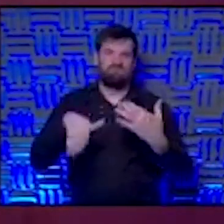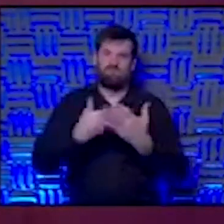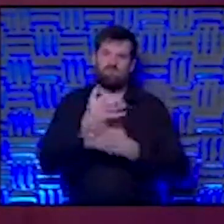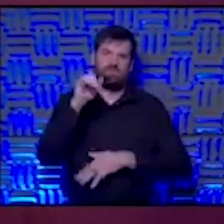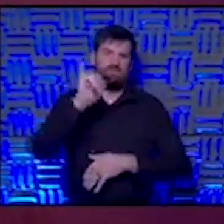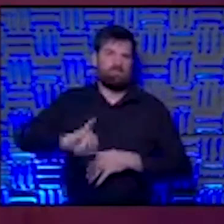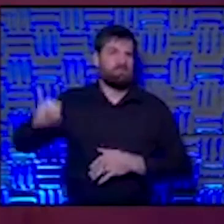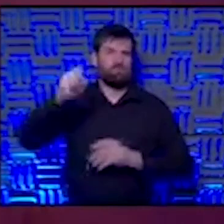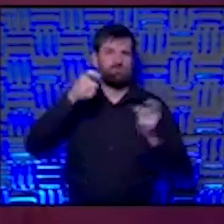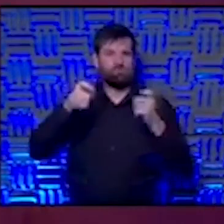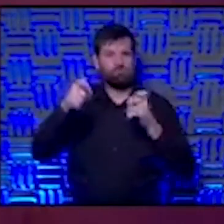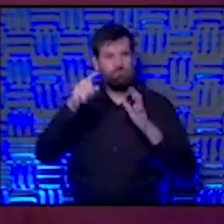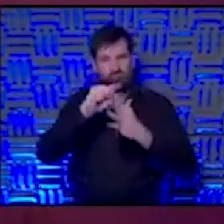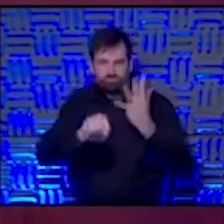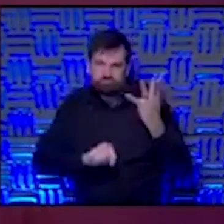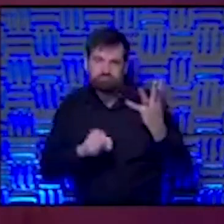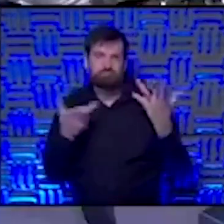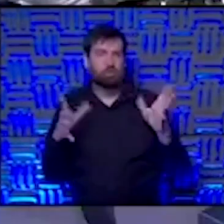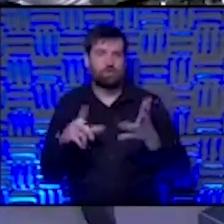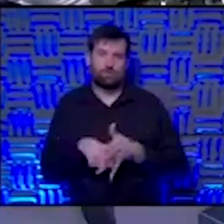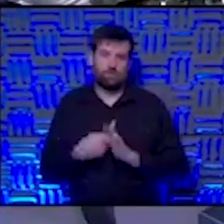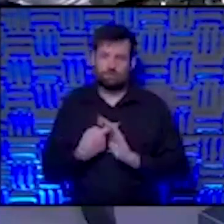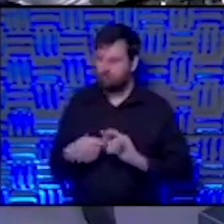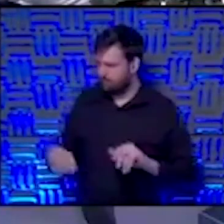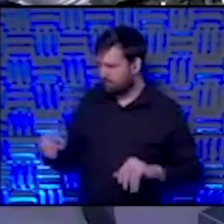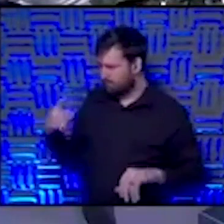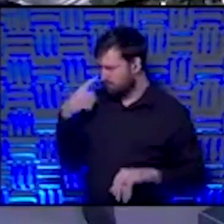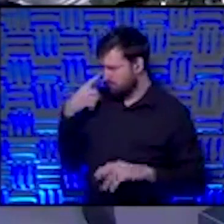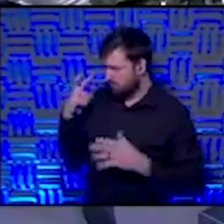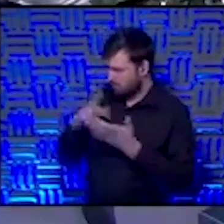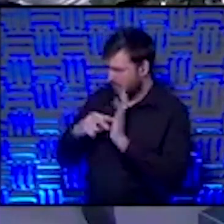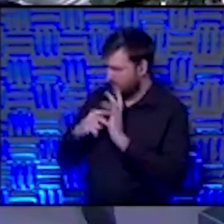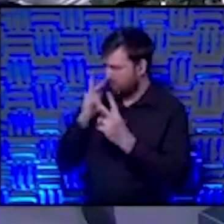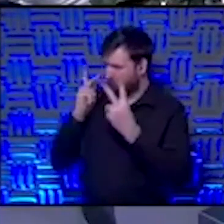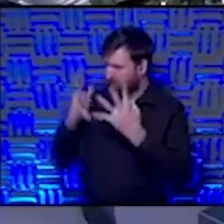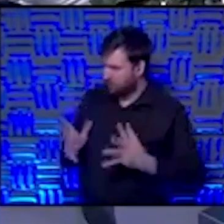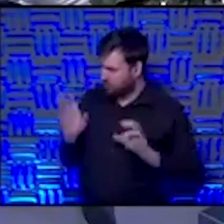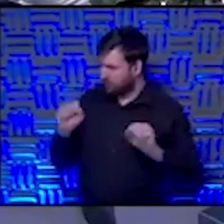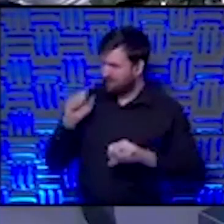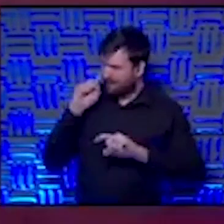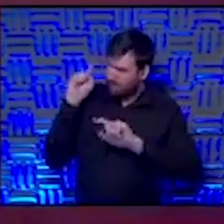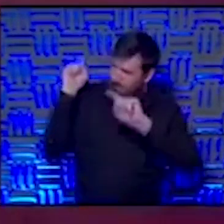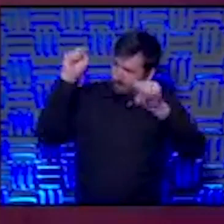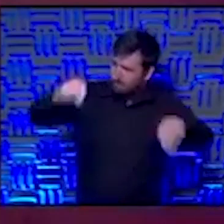control practices that have already begun. And do you think this means visitors get to go to nursing homes soon?